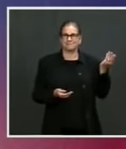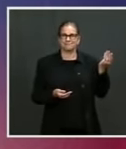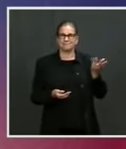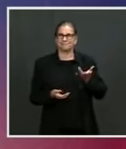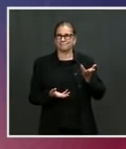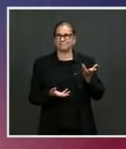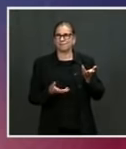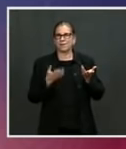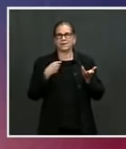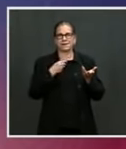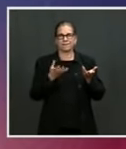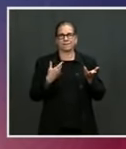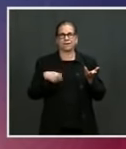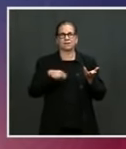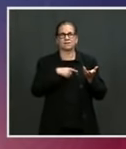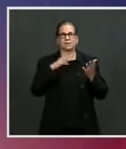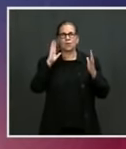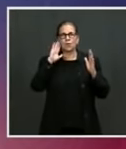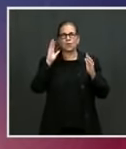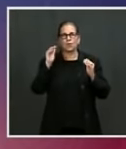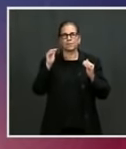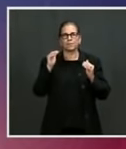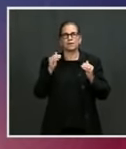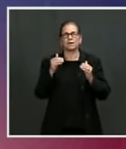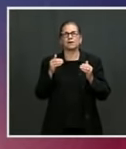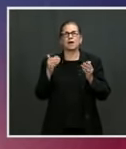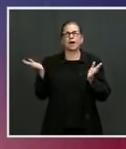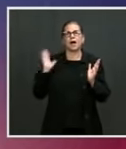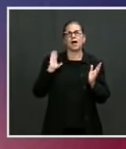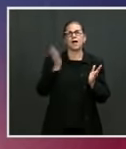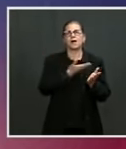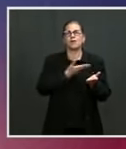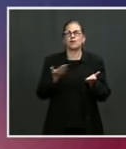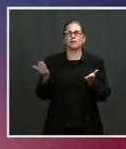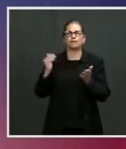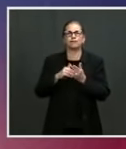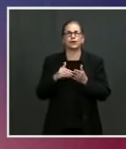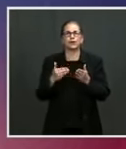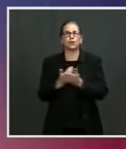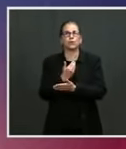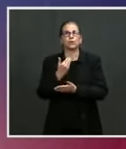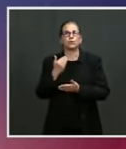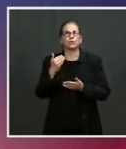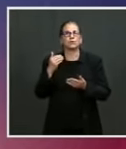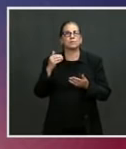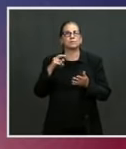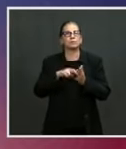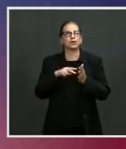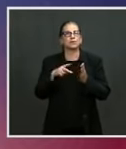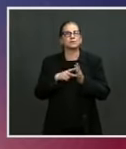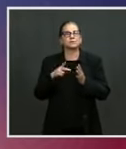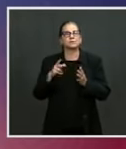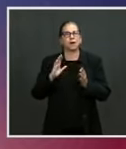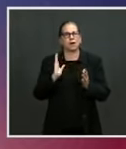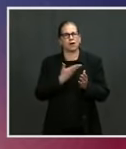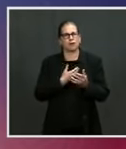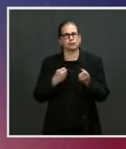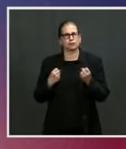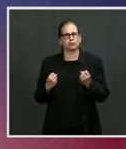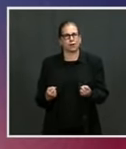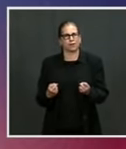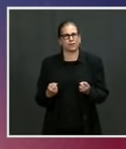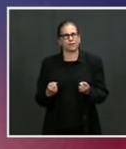purpose. Not just our solace, but our strength. This Memorial Day, remember that not all of